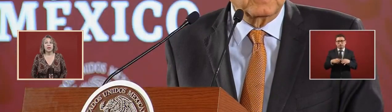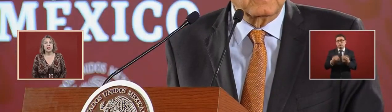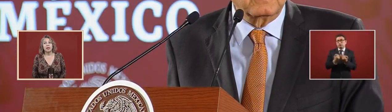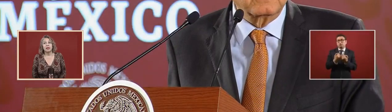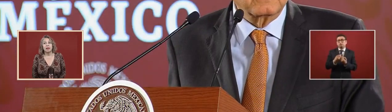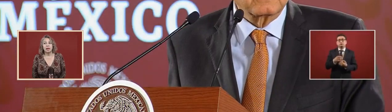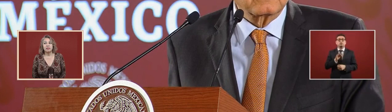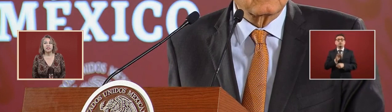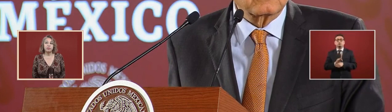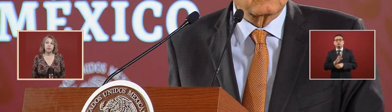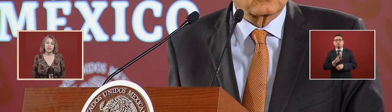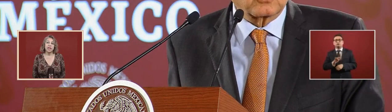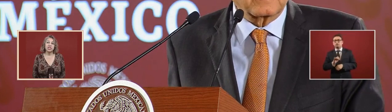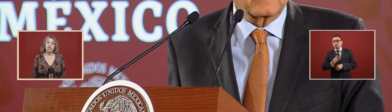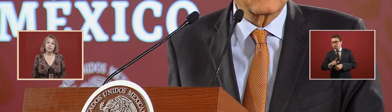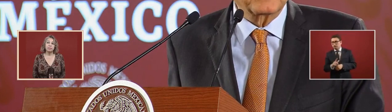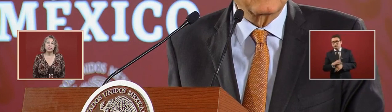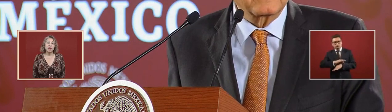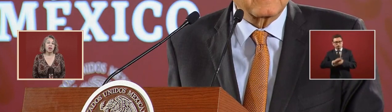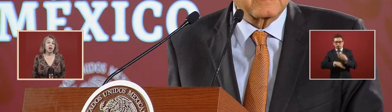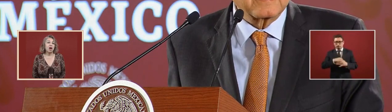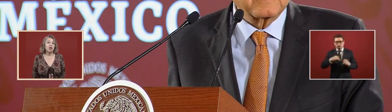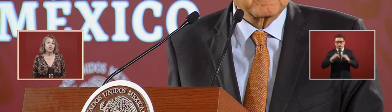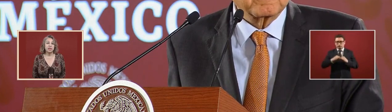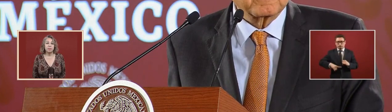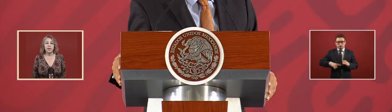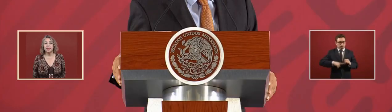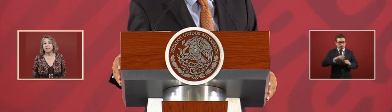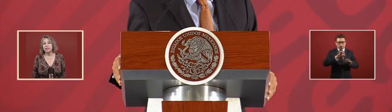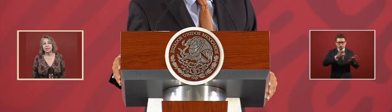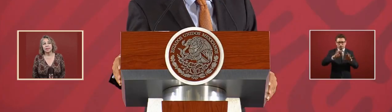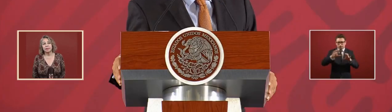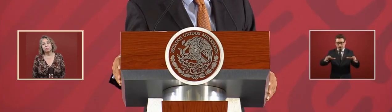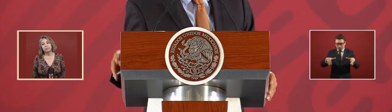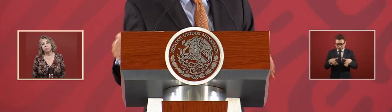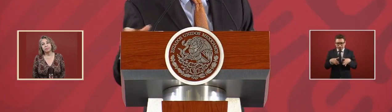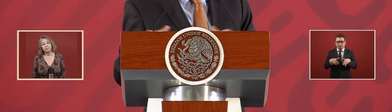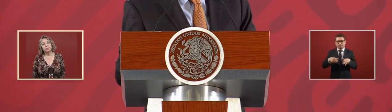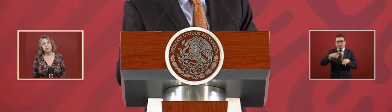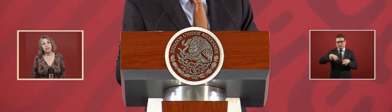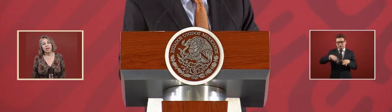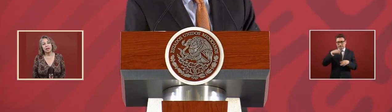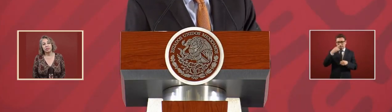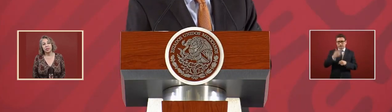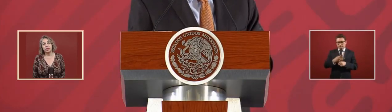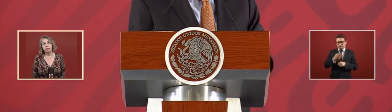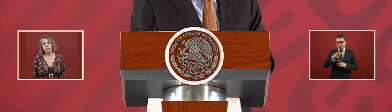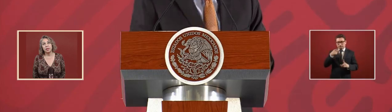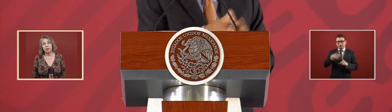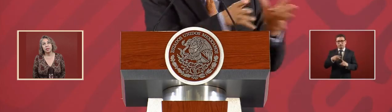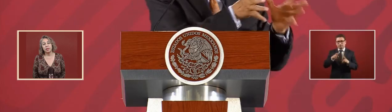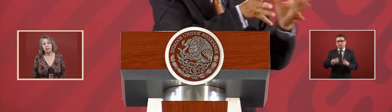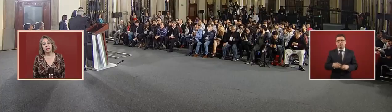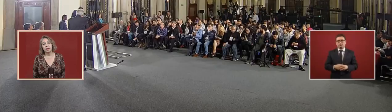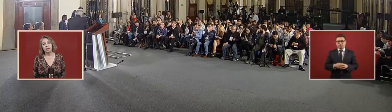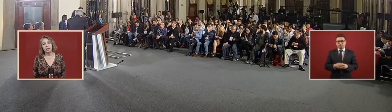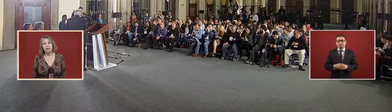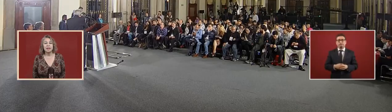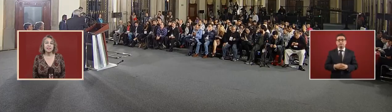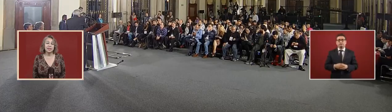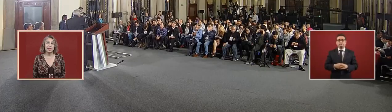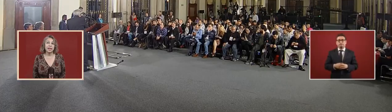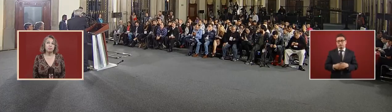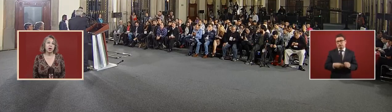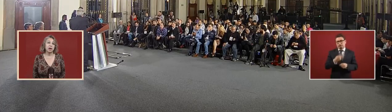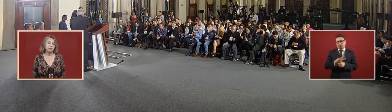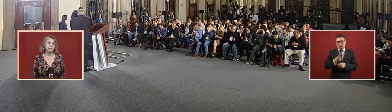protección civil, civil protection, todas las dependencias, all the dependencies que tienen que ver, that have to do with. Eso es lo segundo, and